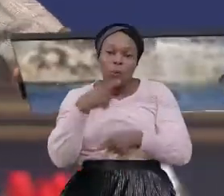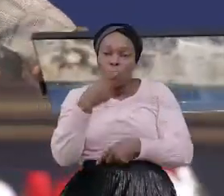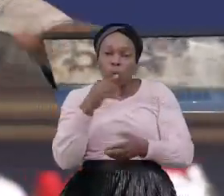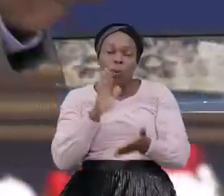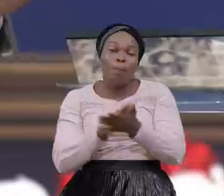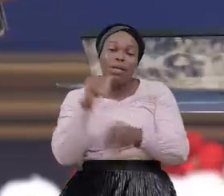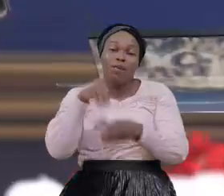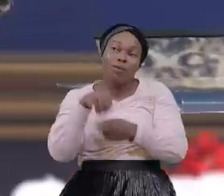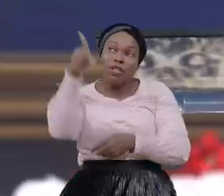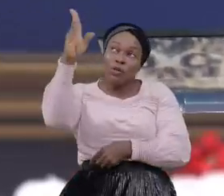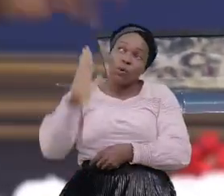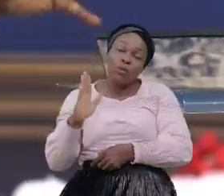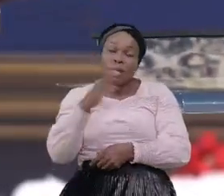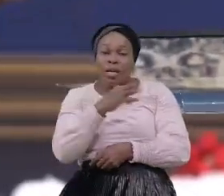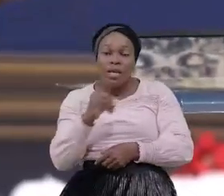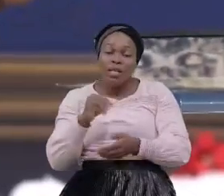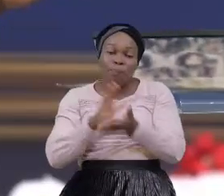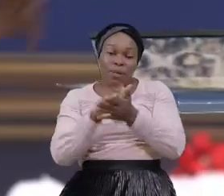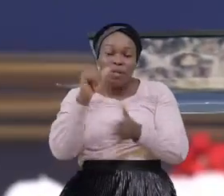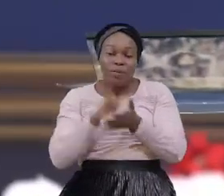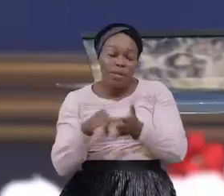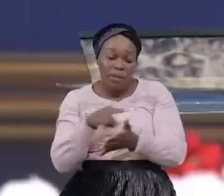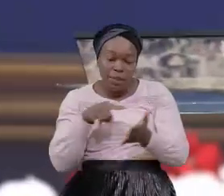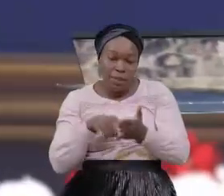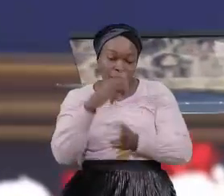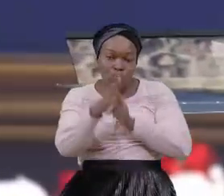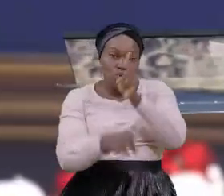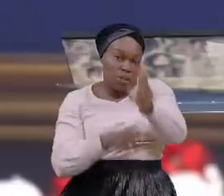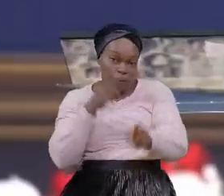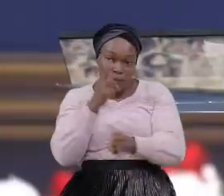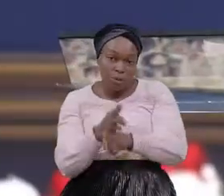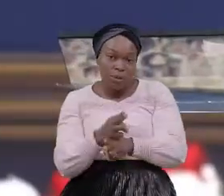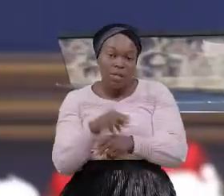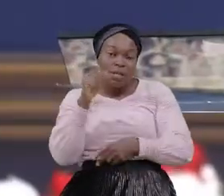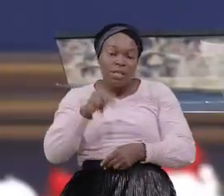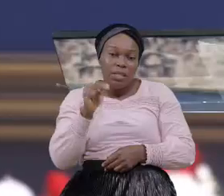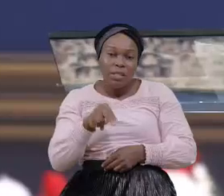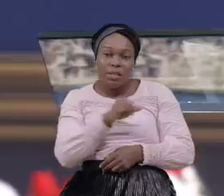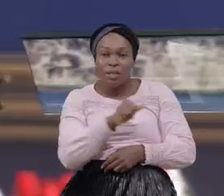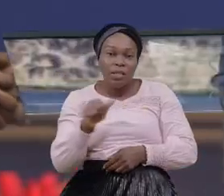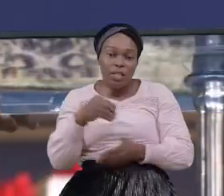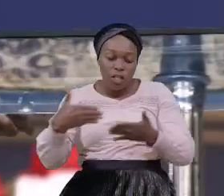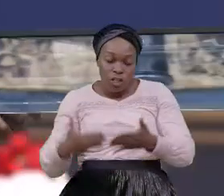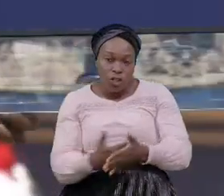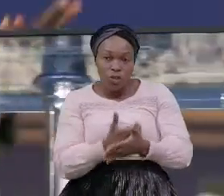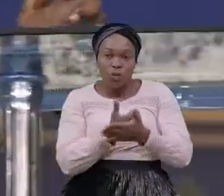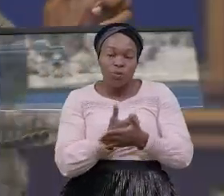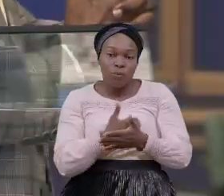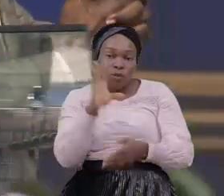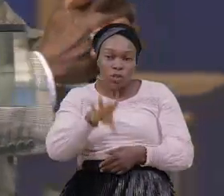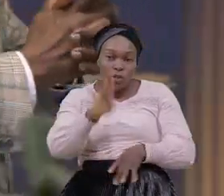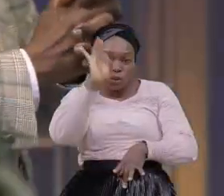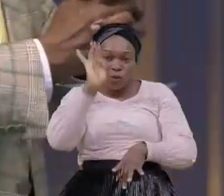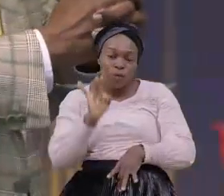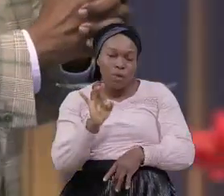believe that this universe needs a new discovery. You